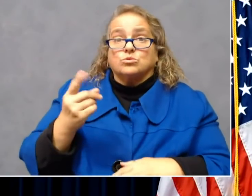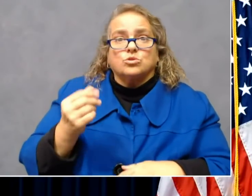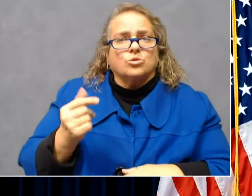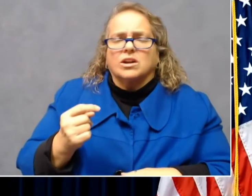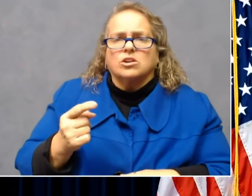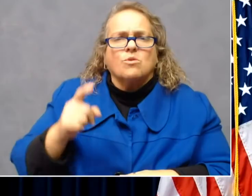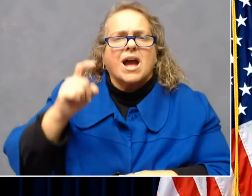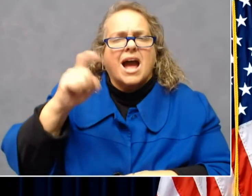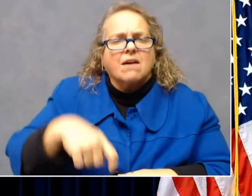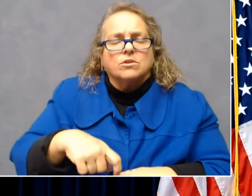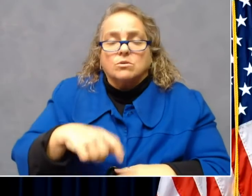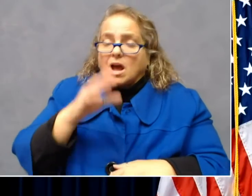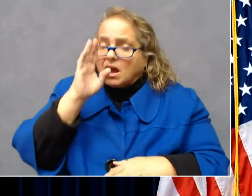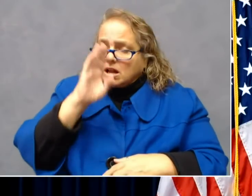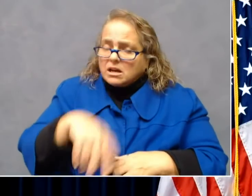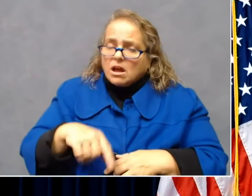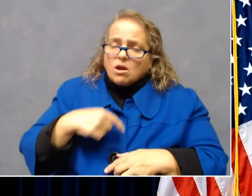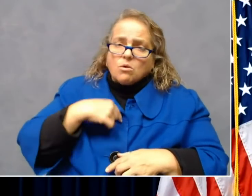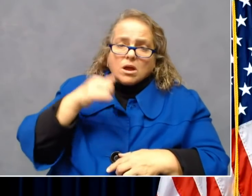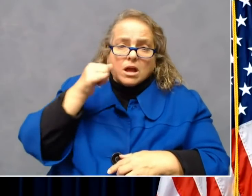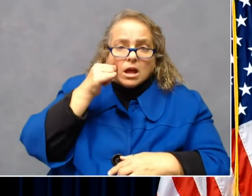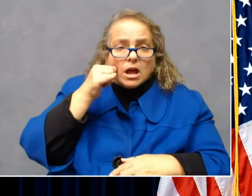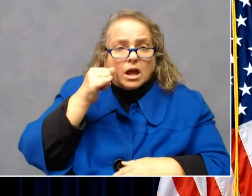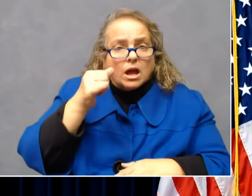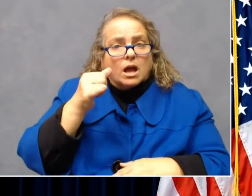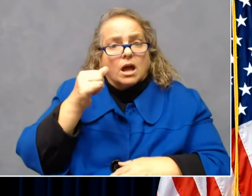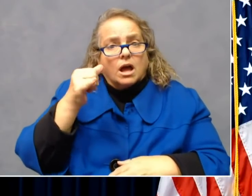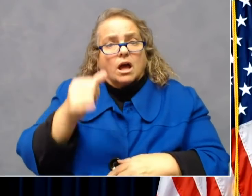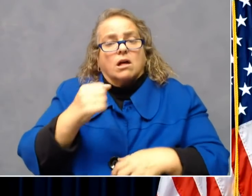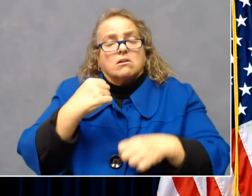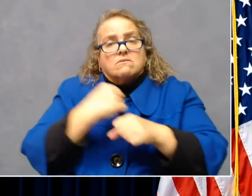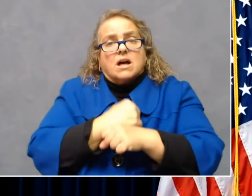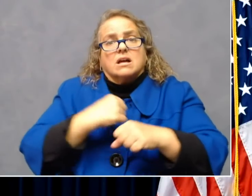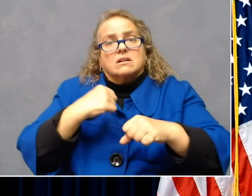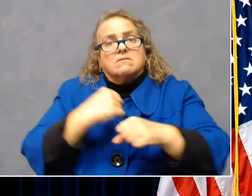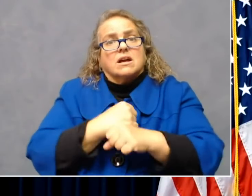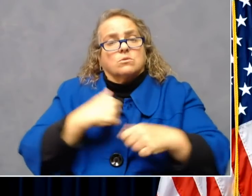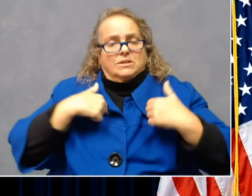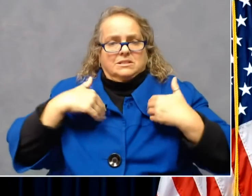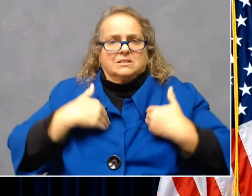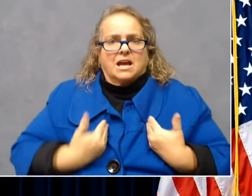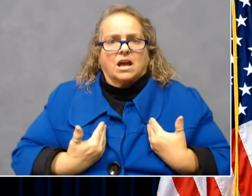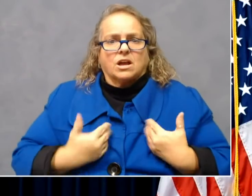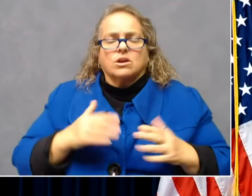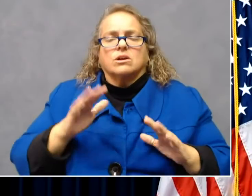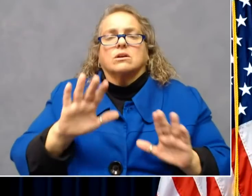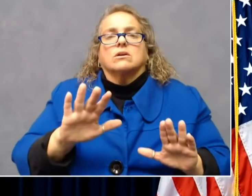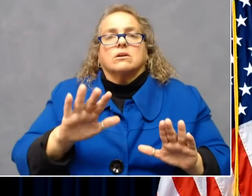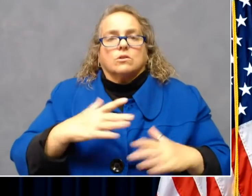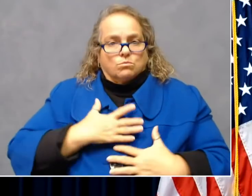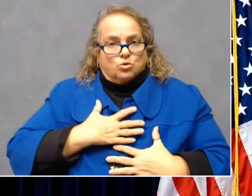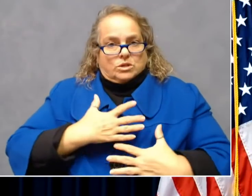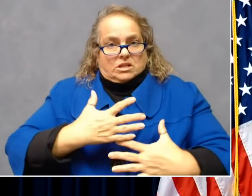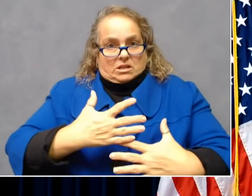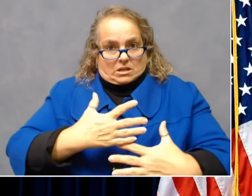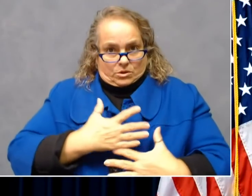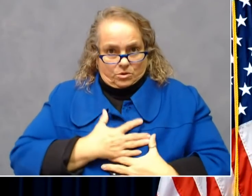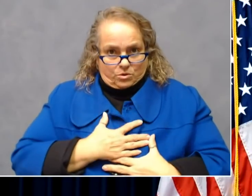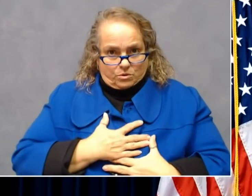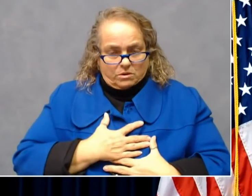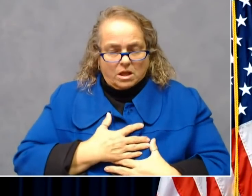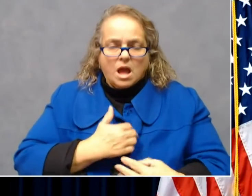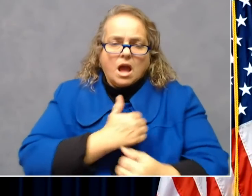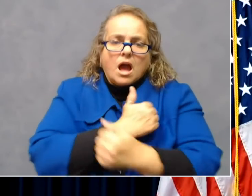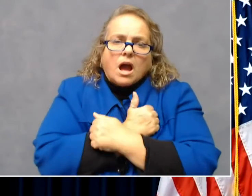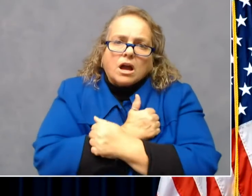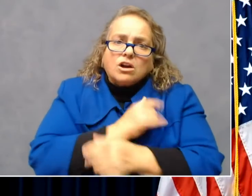us, so we can't be done with it. So everybody, take a breath, hug your kids, hug your